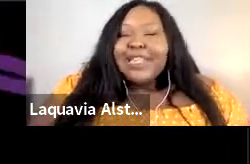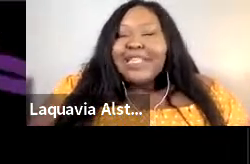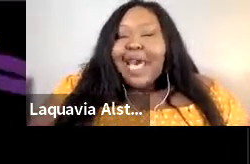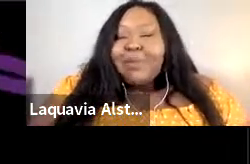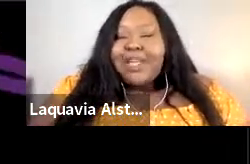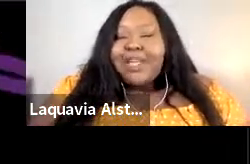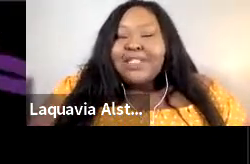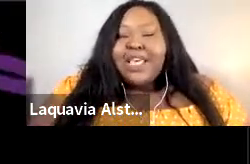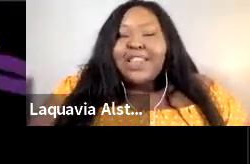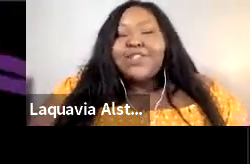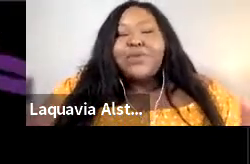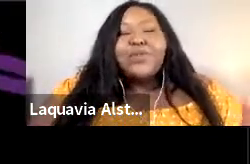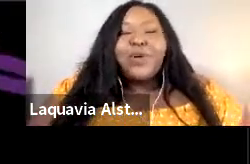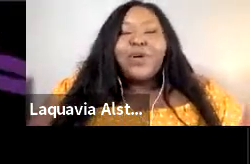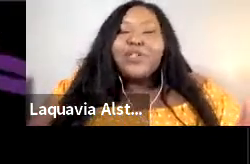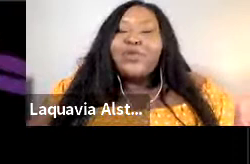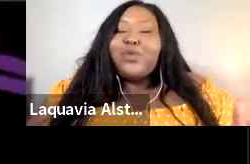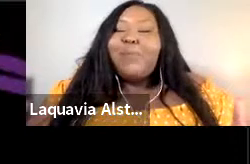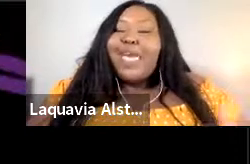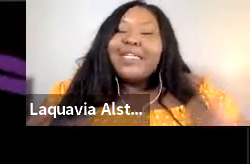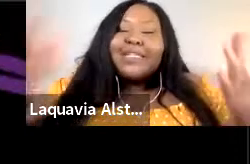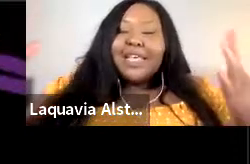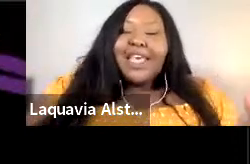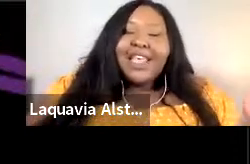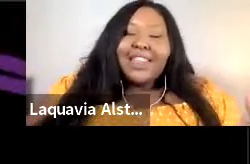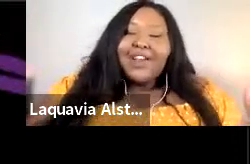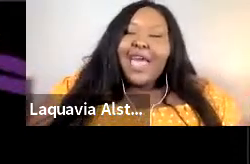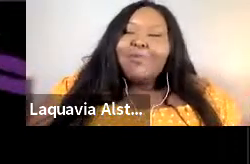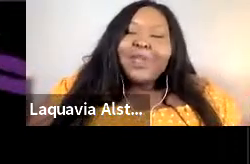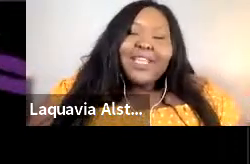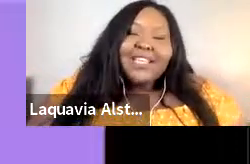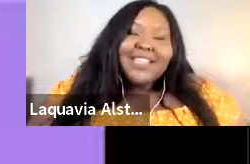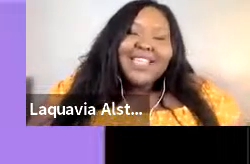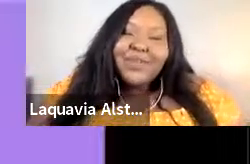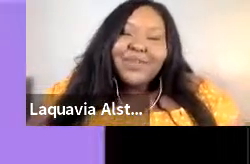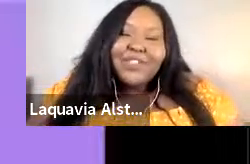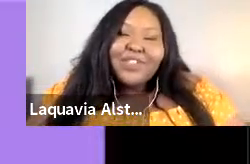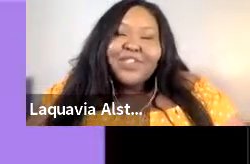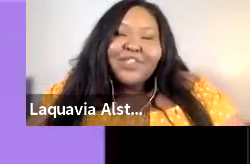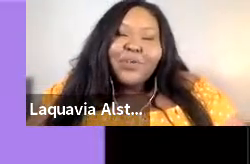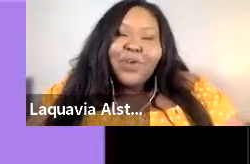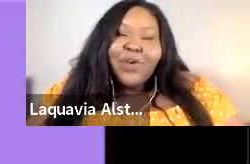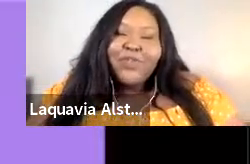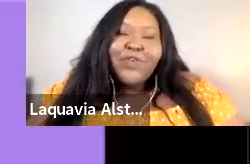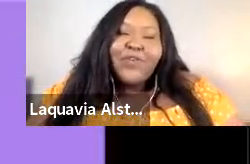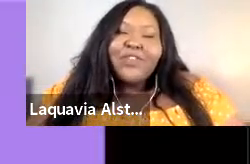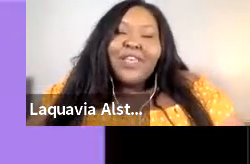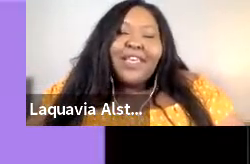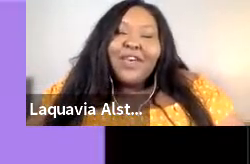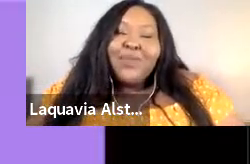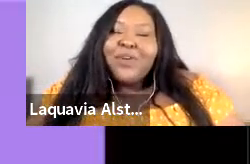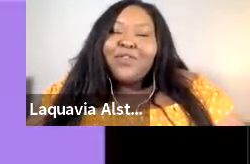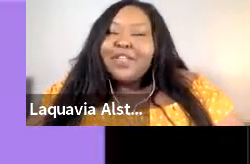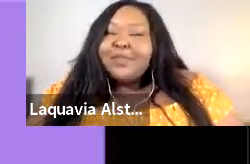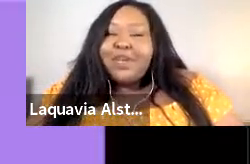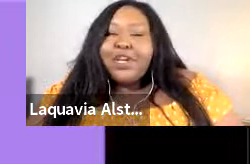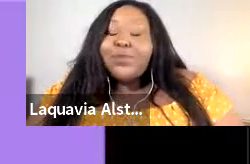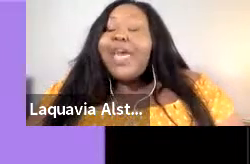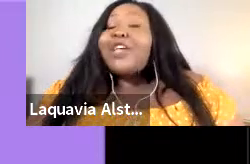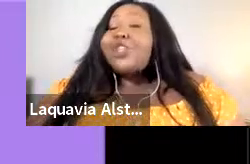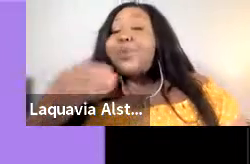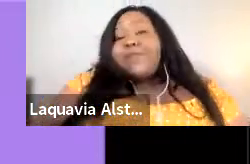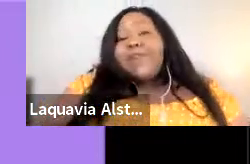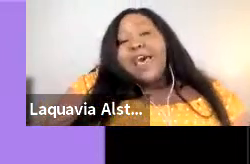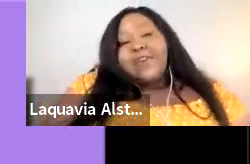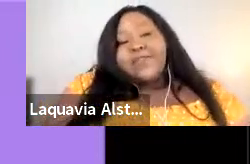called Layla's Happiness, and the students were to paint their happiness. And it was just such a wonderful, wonderful experience.